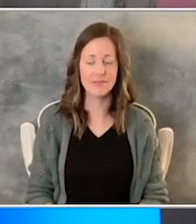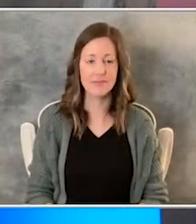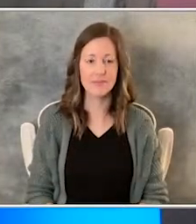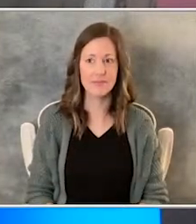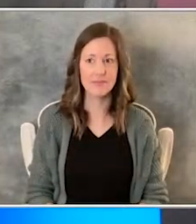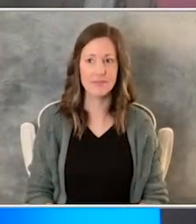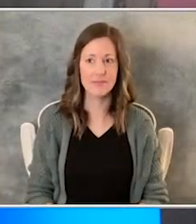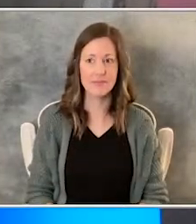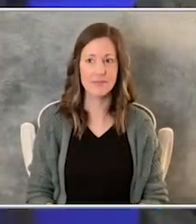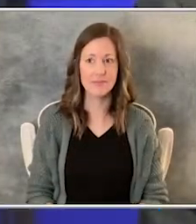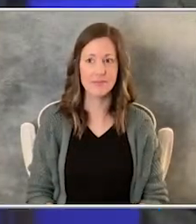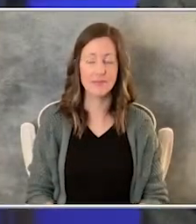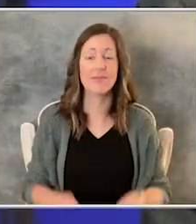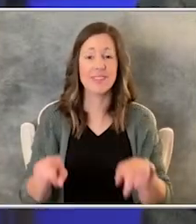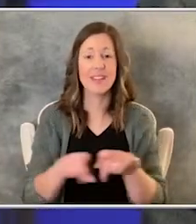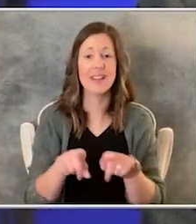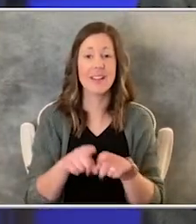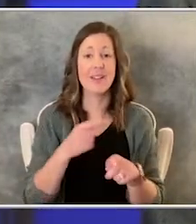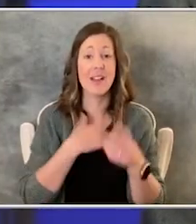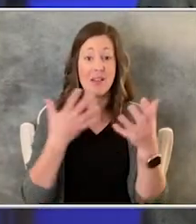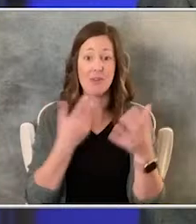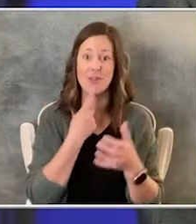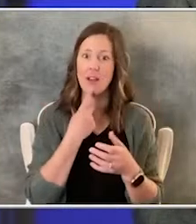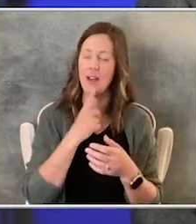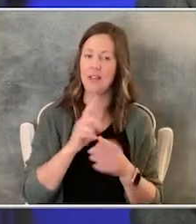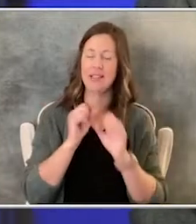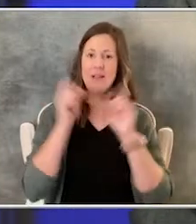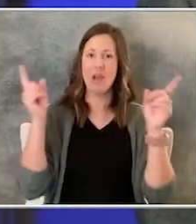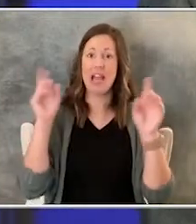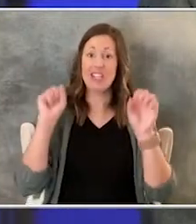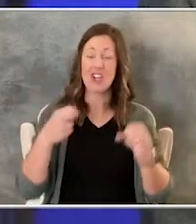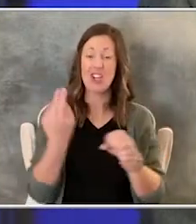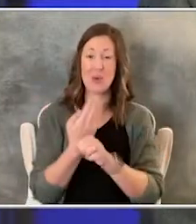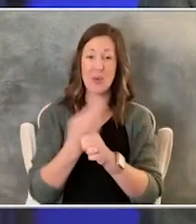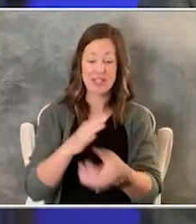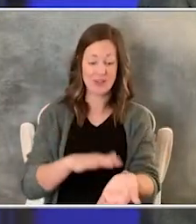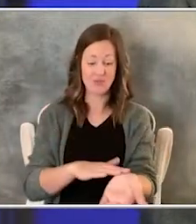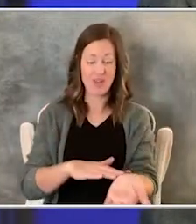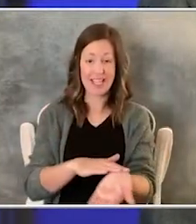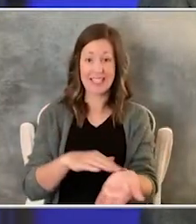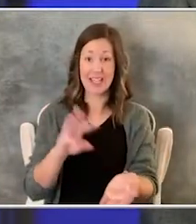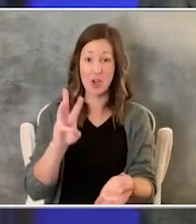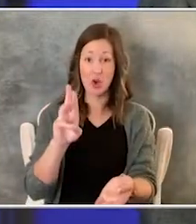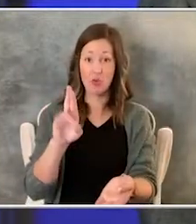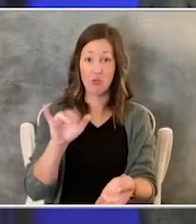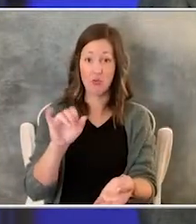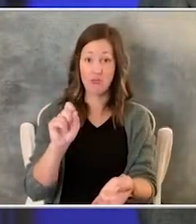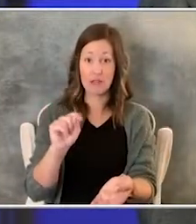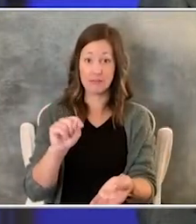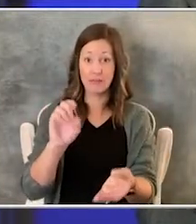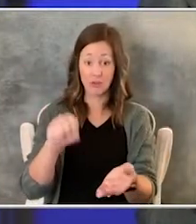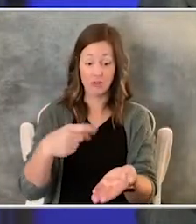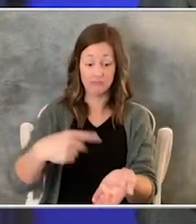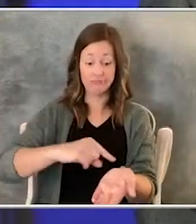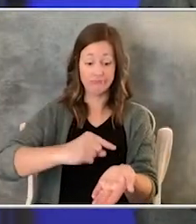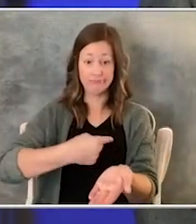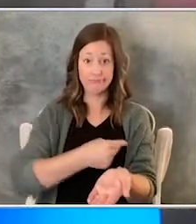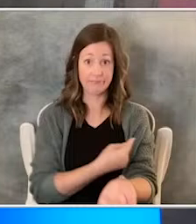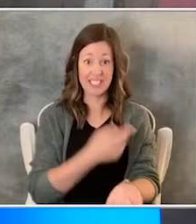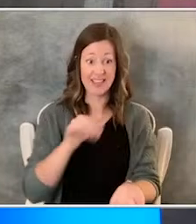that this really minimizes your downtime. It's incredible, and I want to share something with